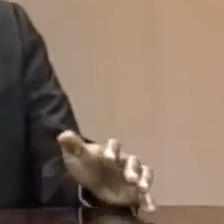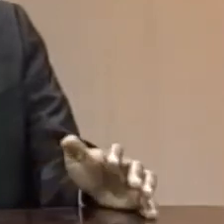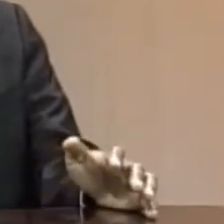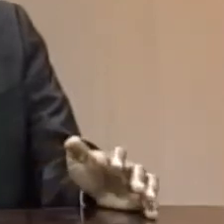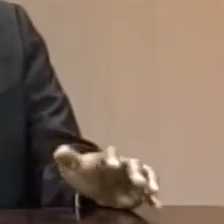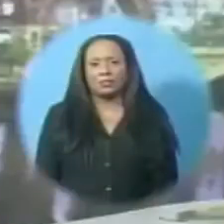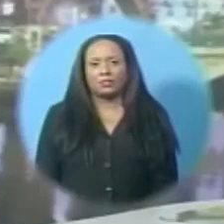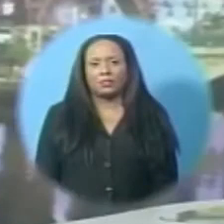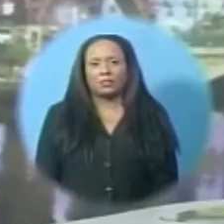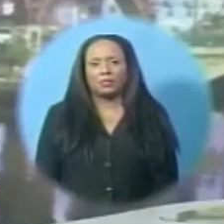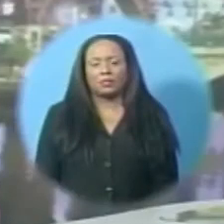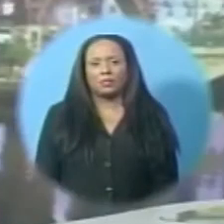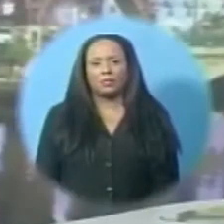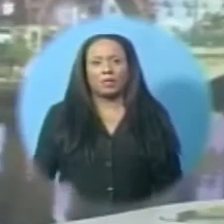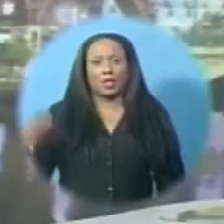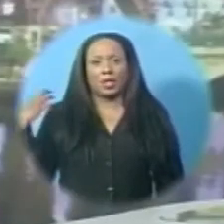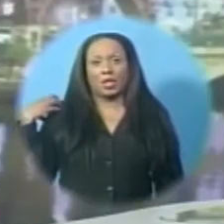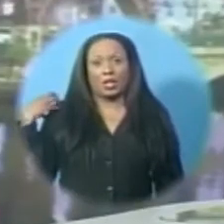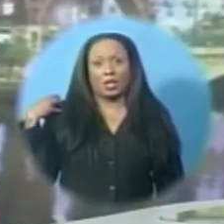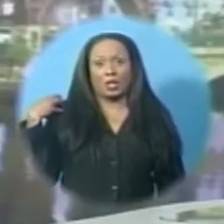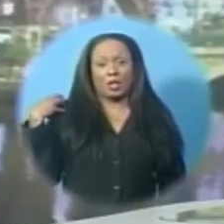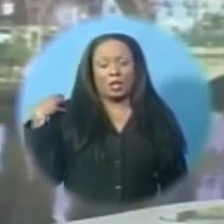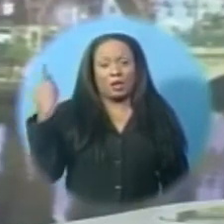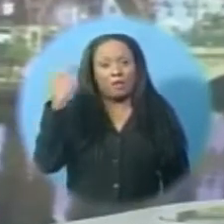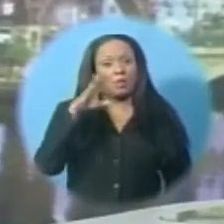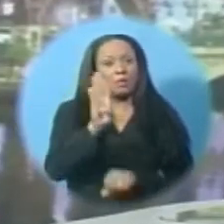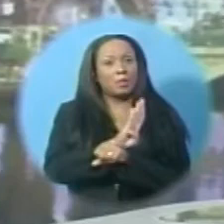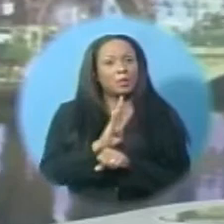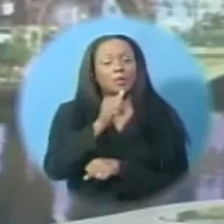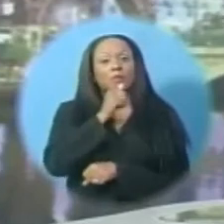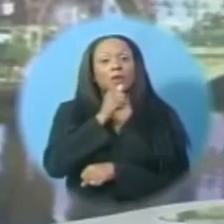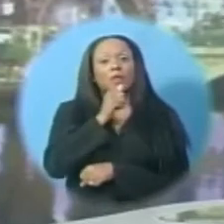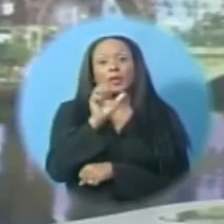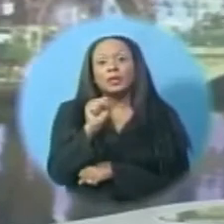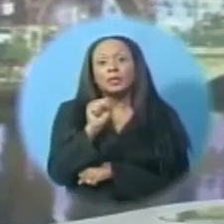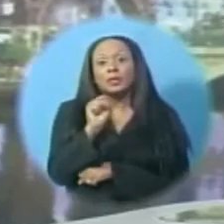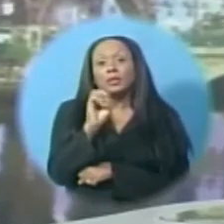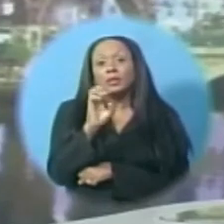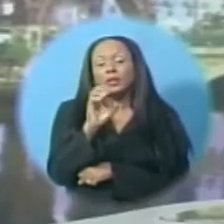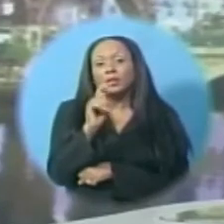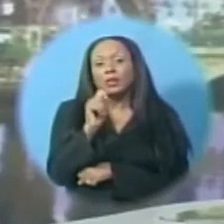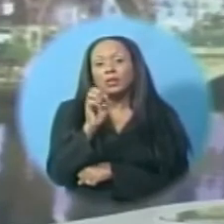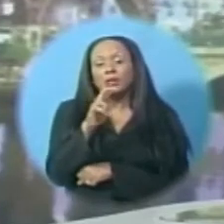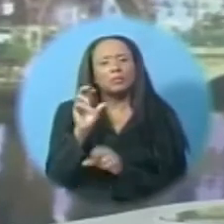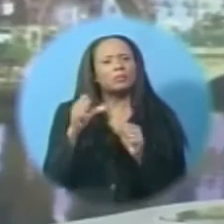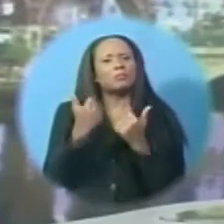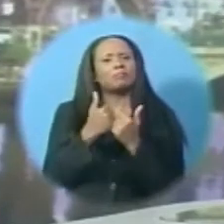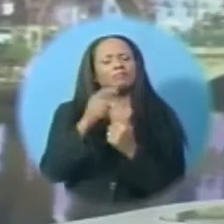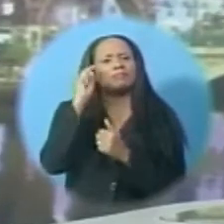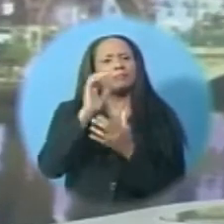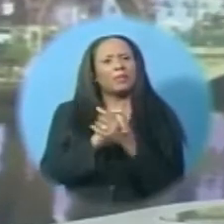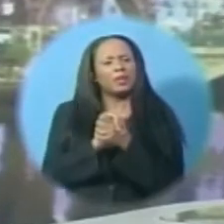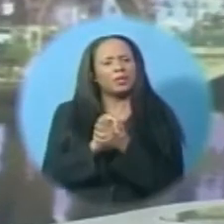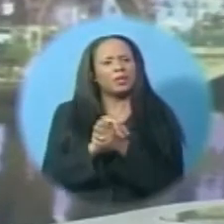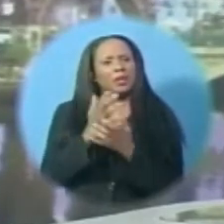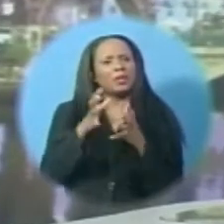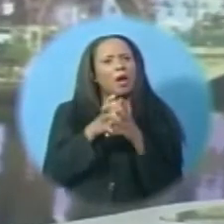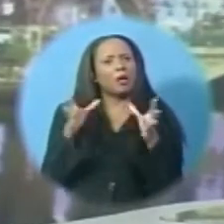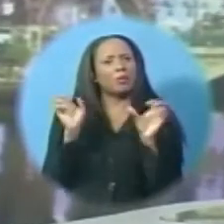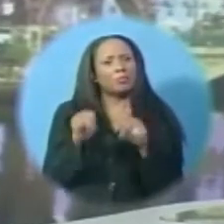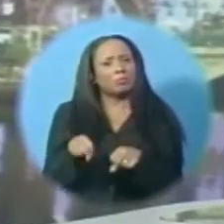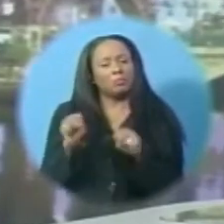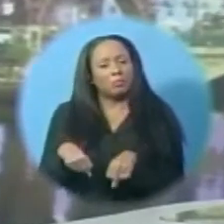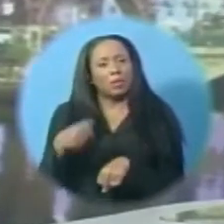be worked on. Chairman of the Barbados Private Sector Association, Charles Herbert, believes there's potential for growth in